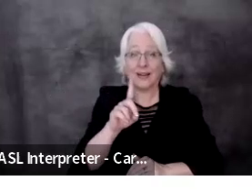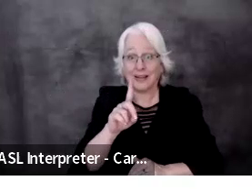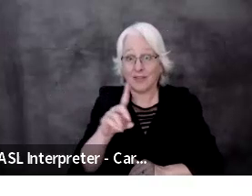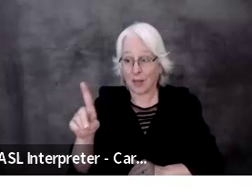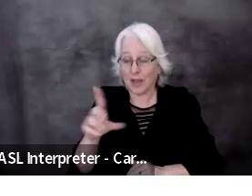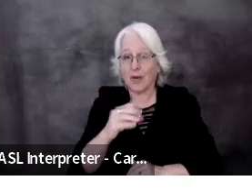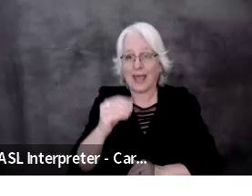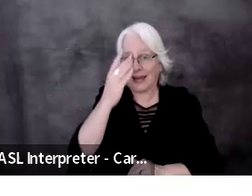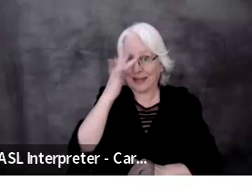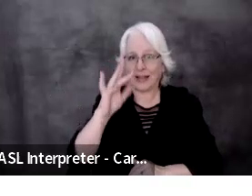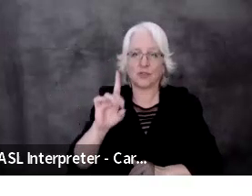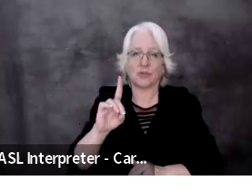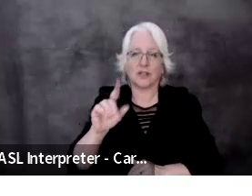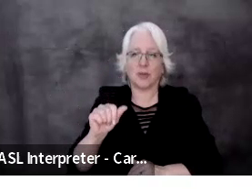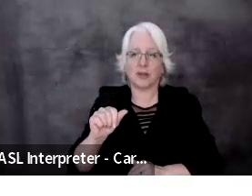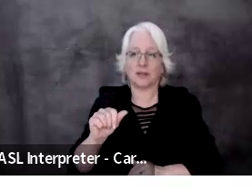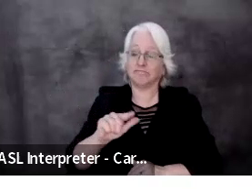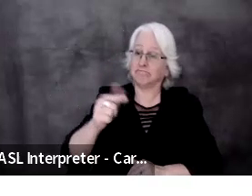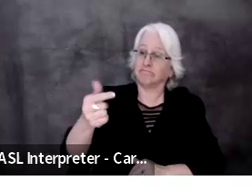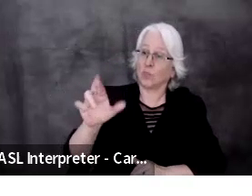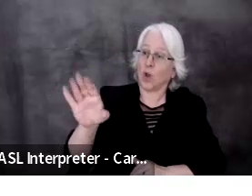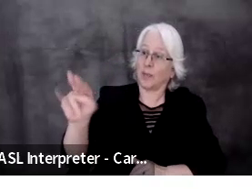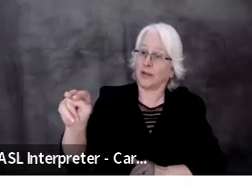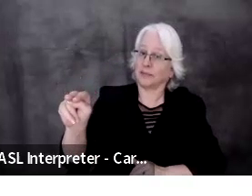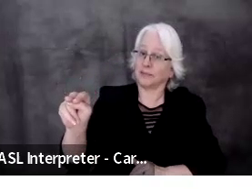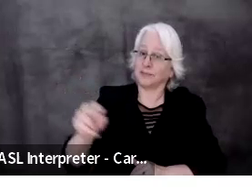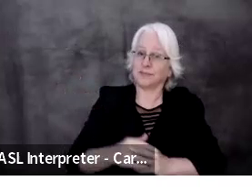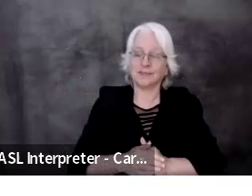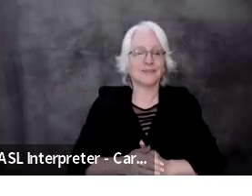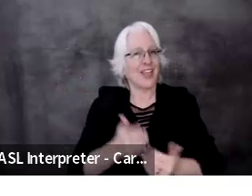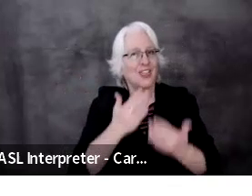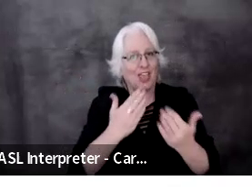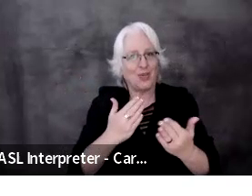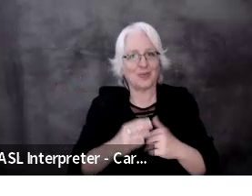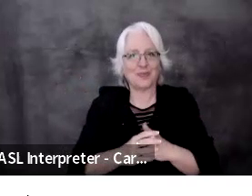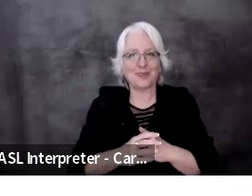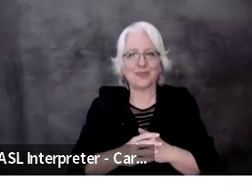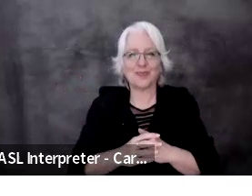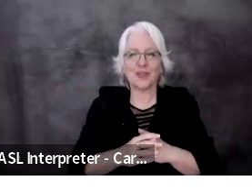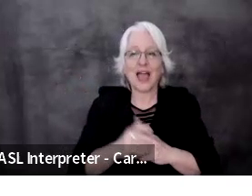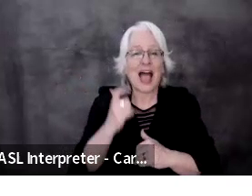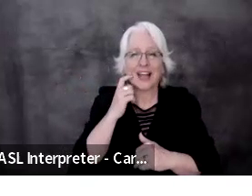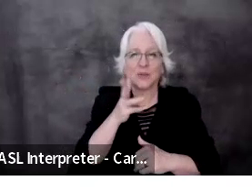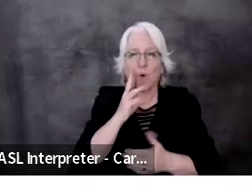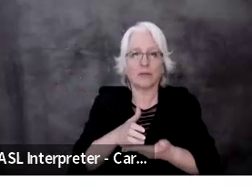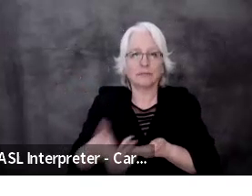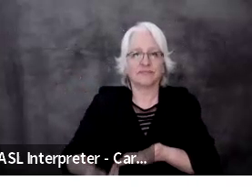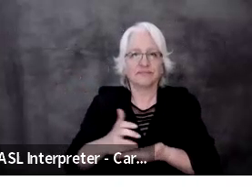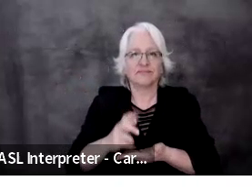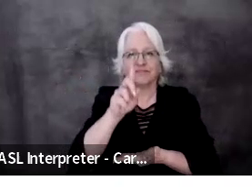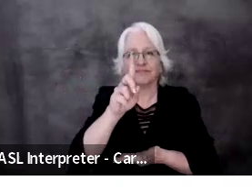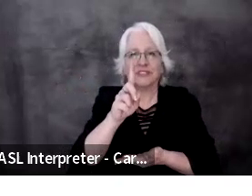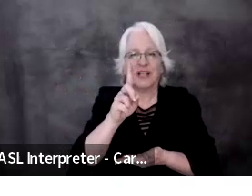disabilities. Robin, you may begin. Thank you so much, everyone. And I just spilled my water, so give me just a